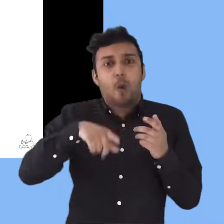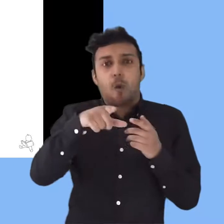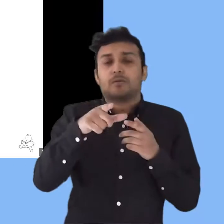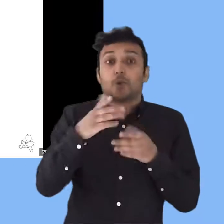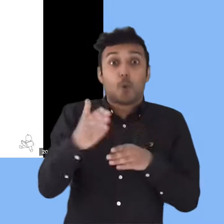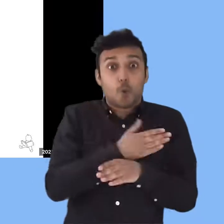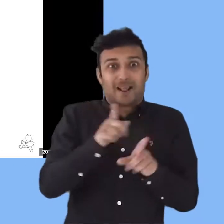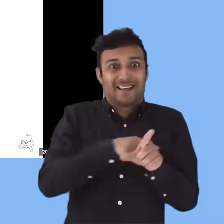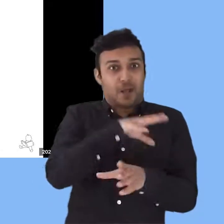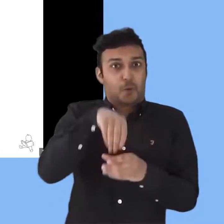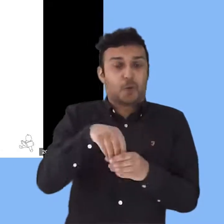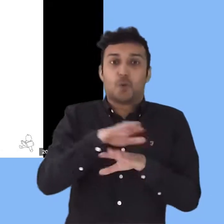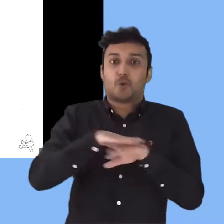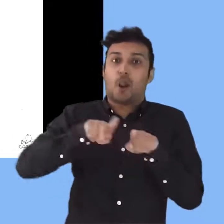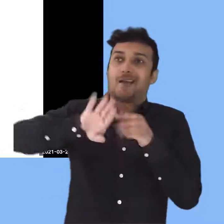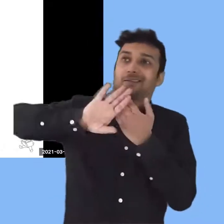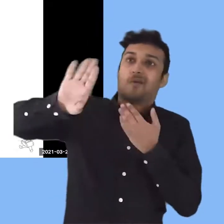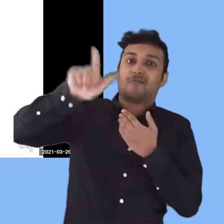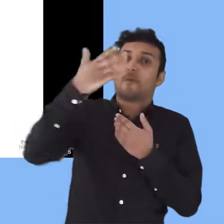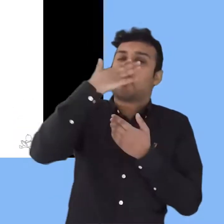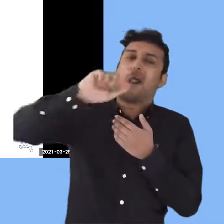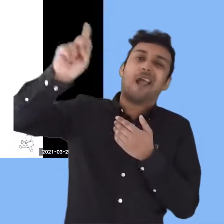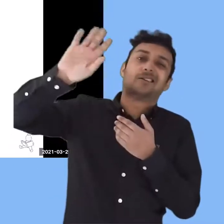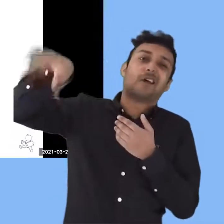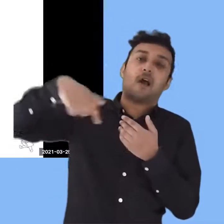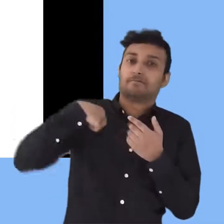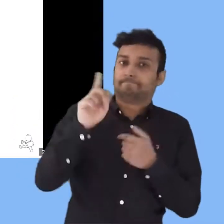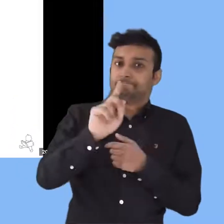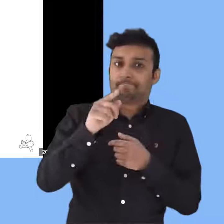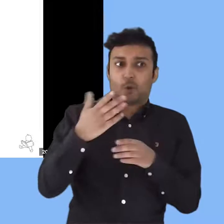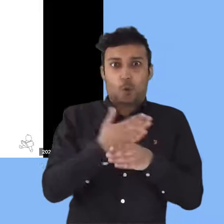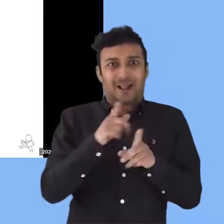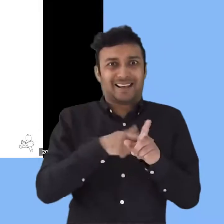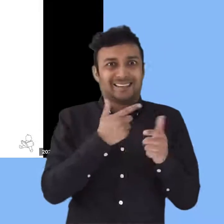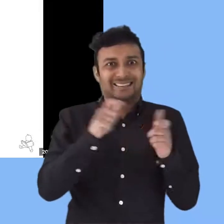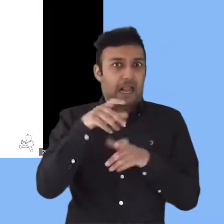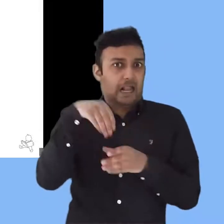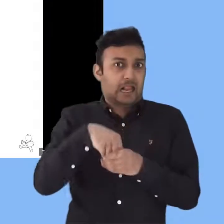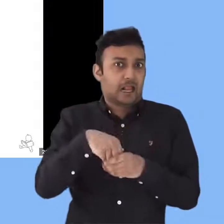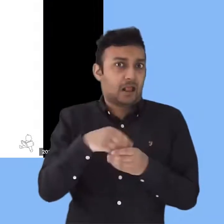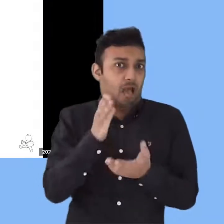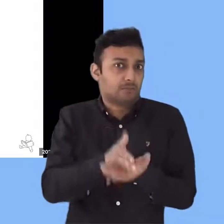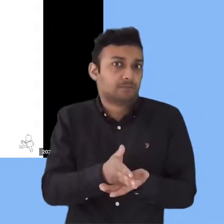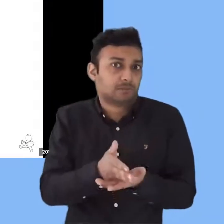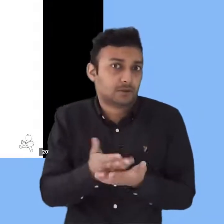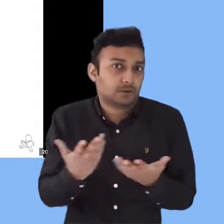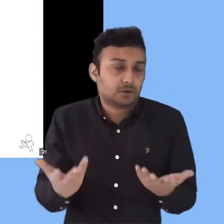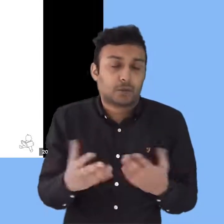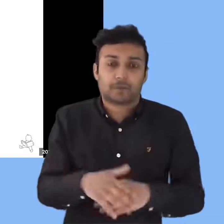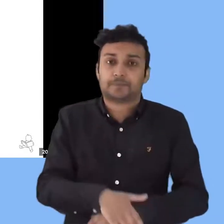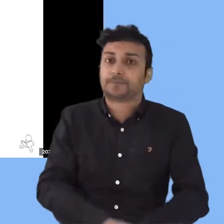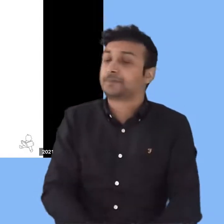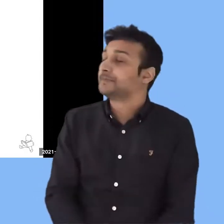bubble kind of away from issues of racism in schooling context, but absolutely implicated in that as